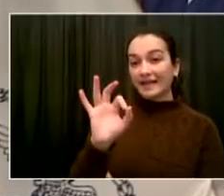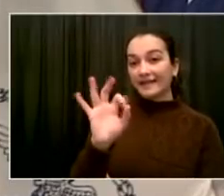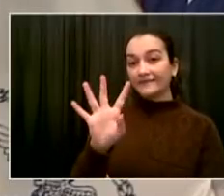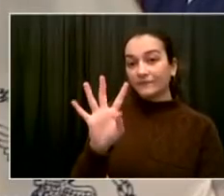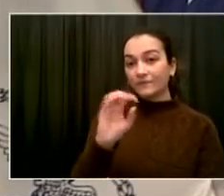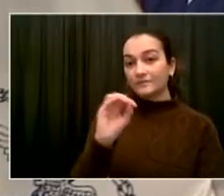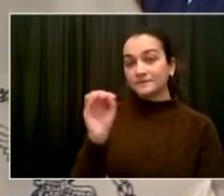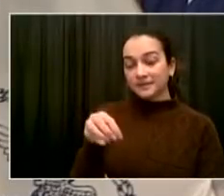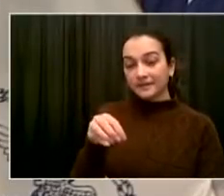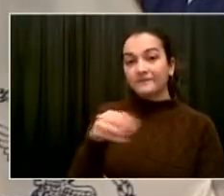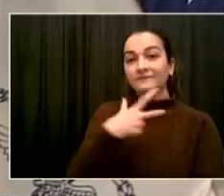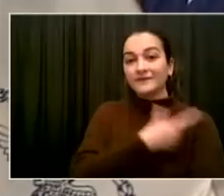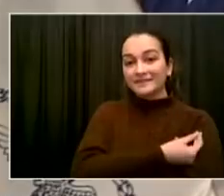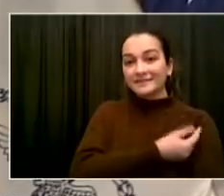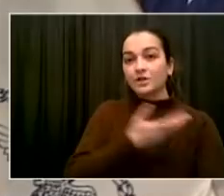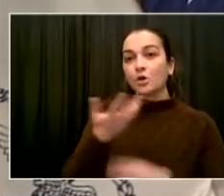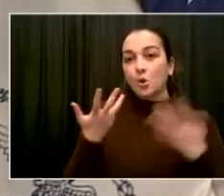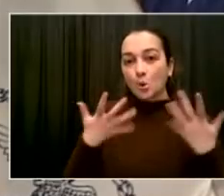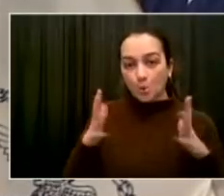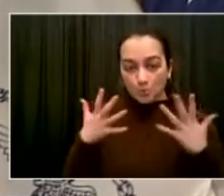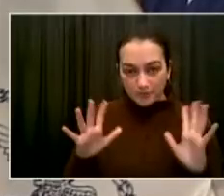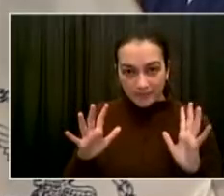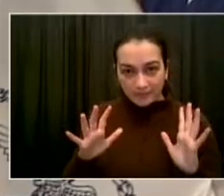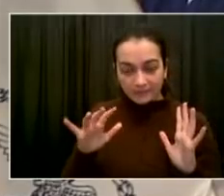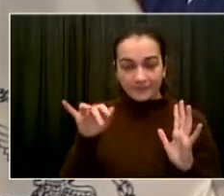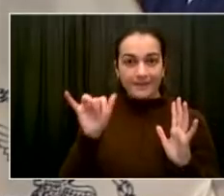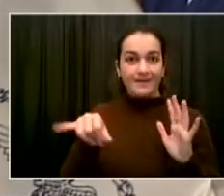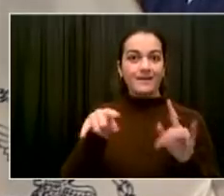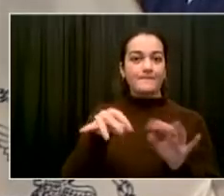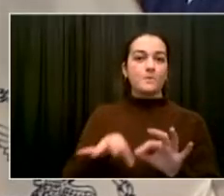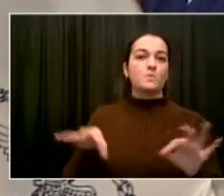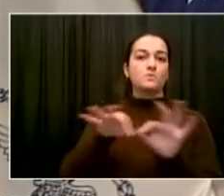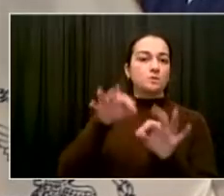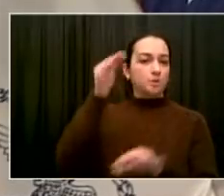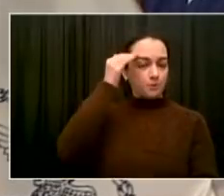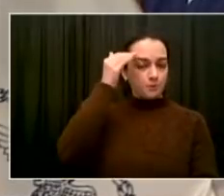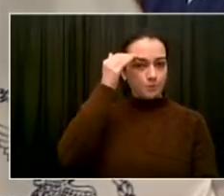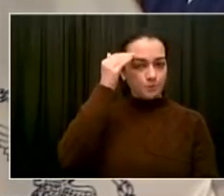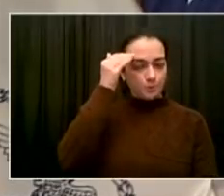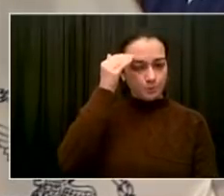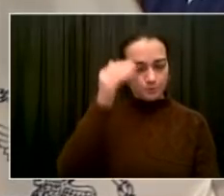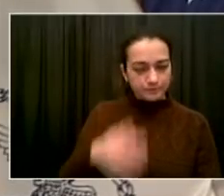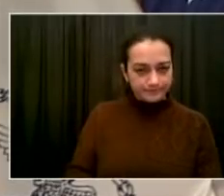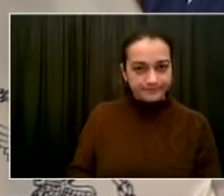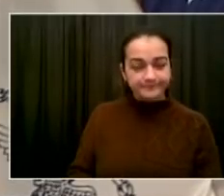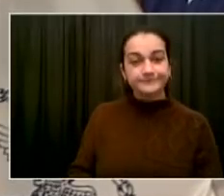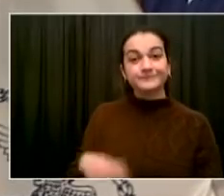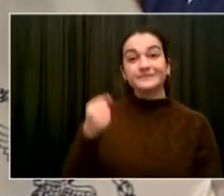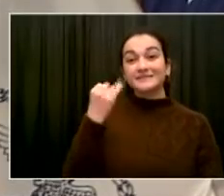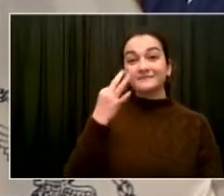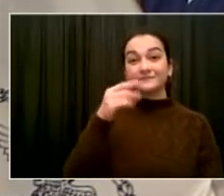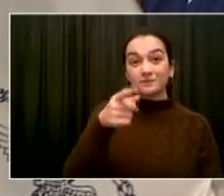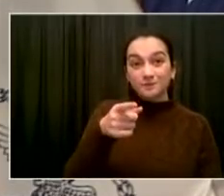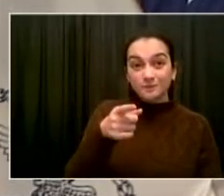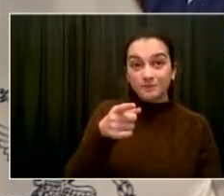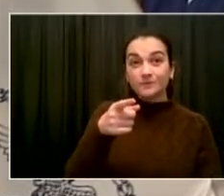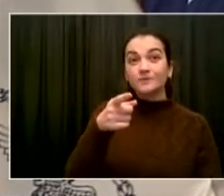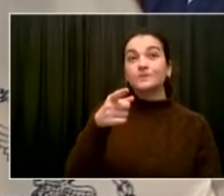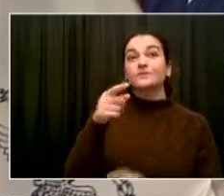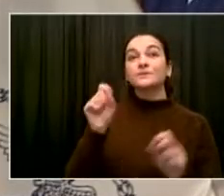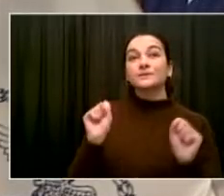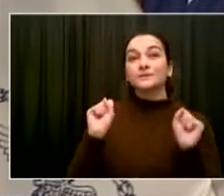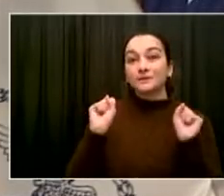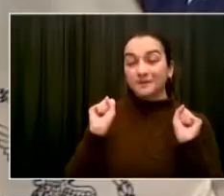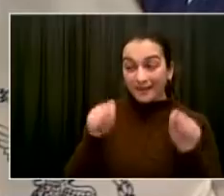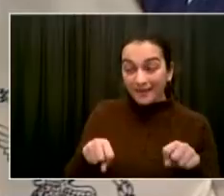we encourage all of our city workers, anyone who's eligible to get that booster right away. But 94%